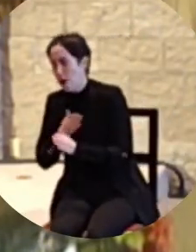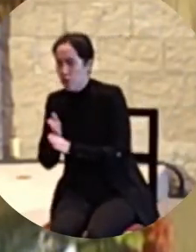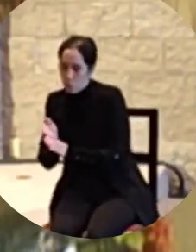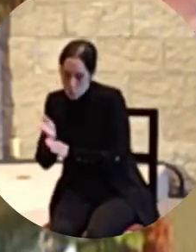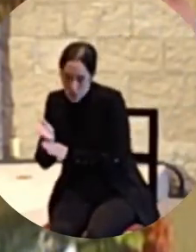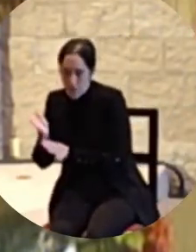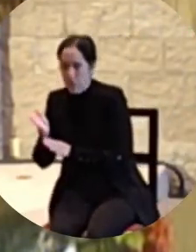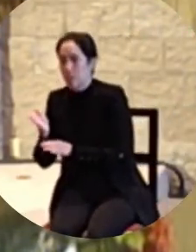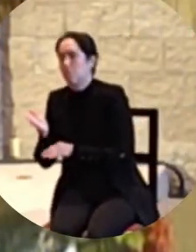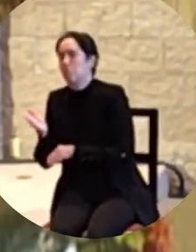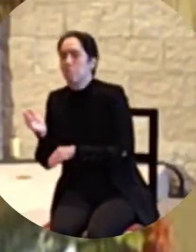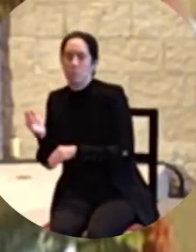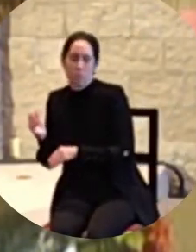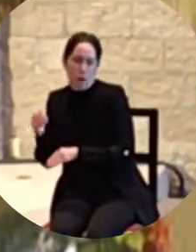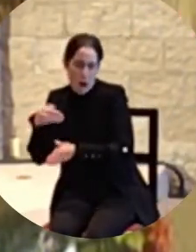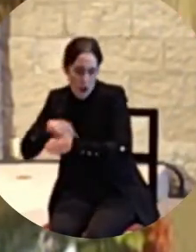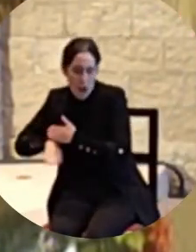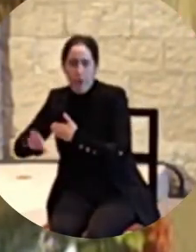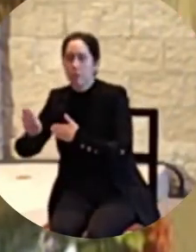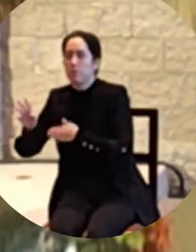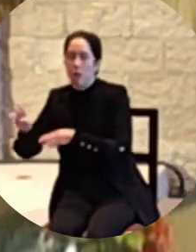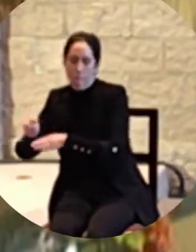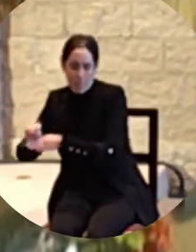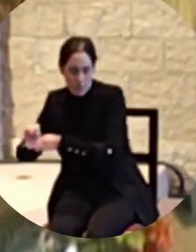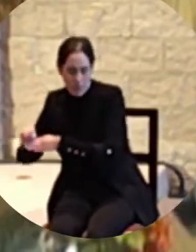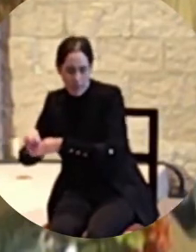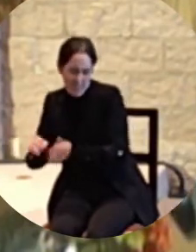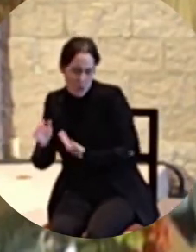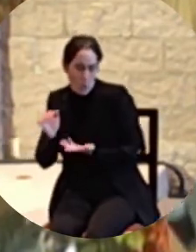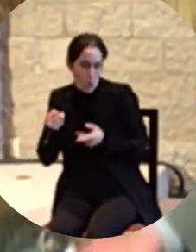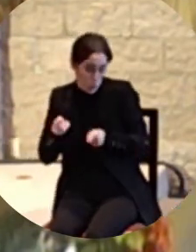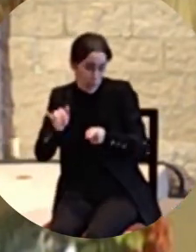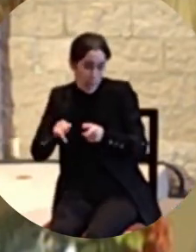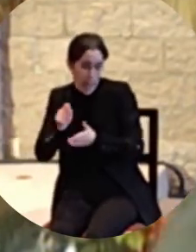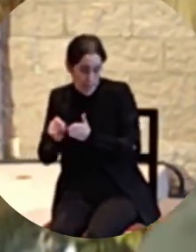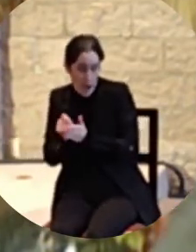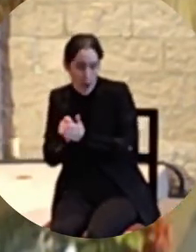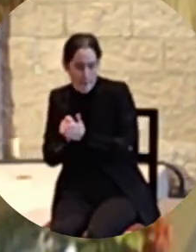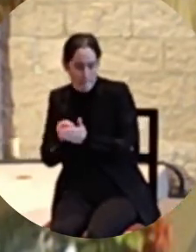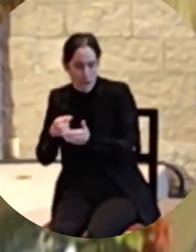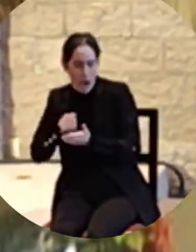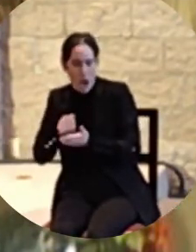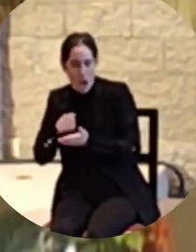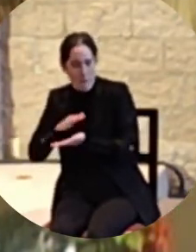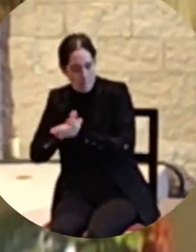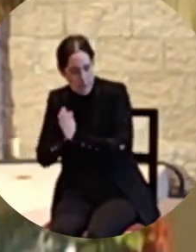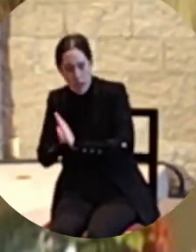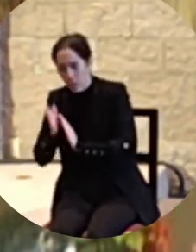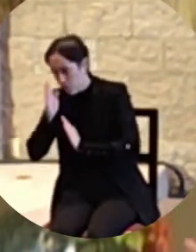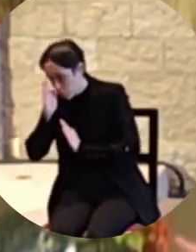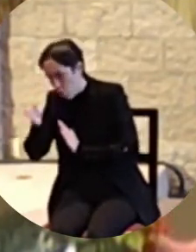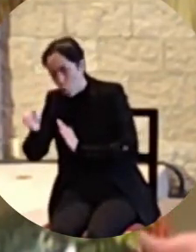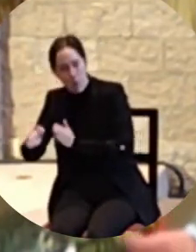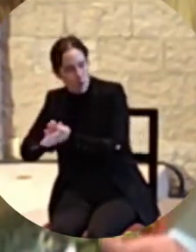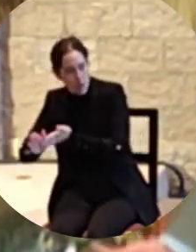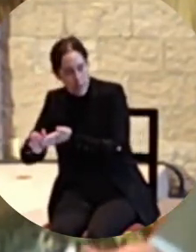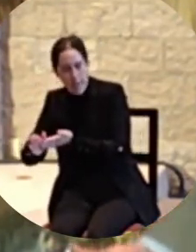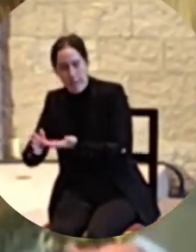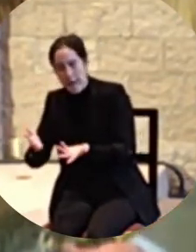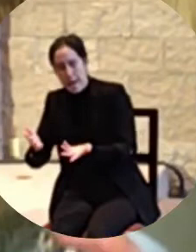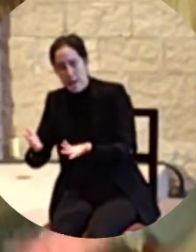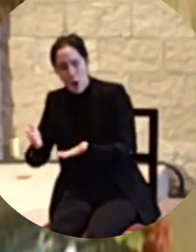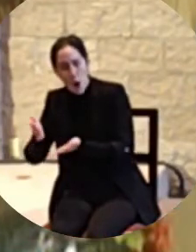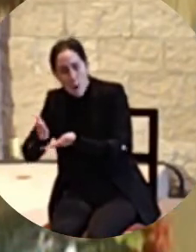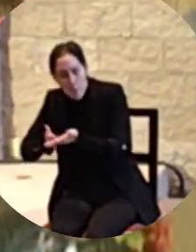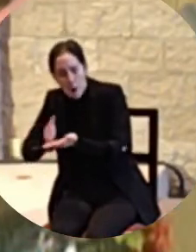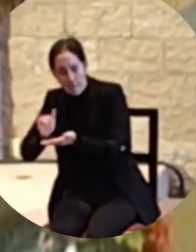during that time, I got clean and sober, and so part of that process was making amends. I went and I made amends to Gregory. I